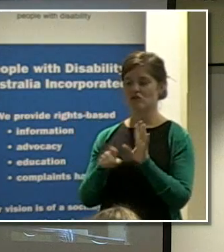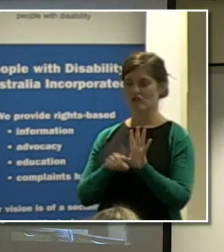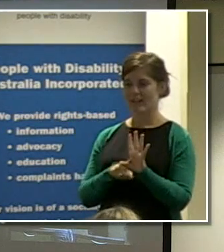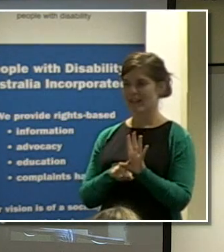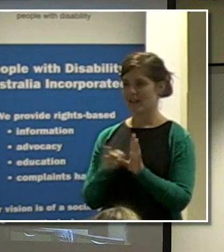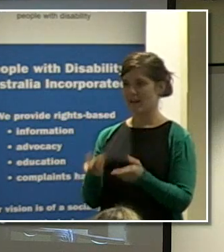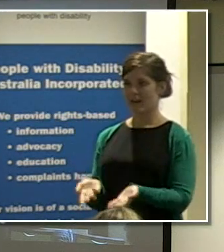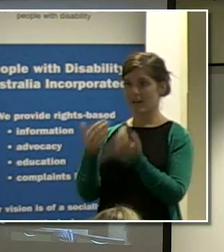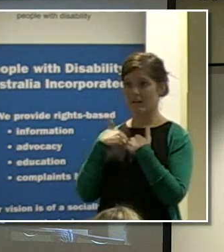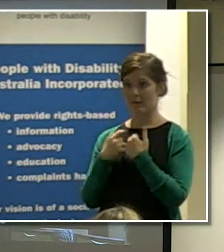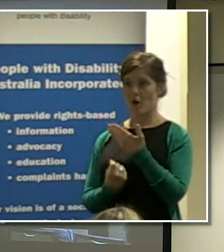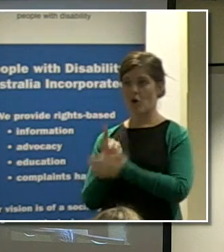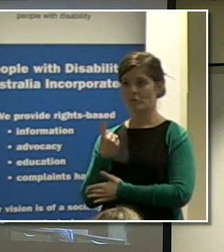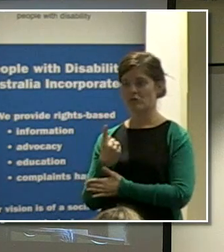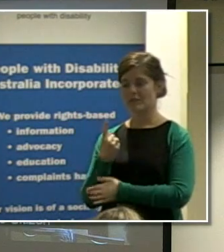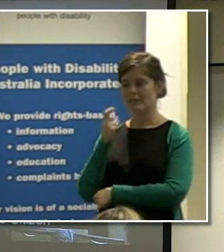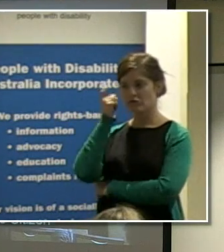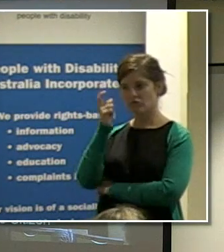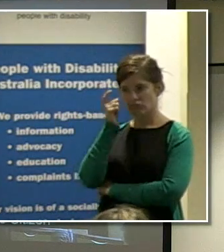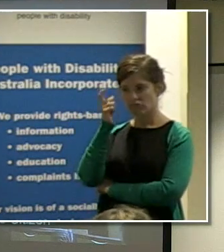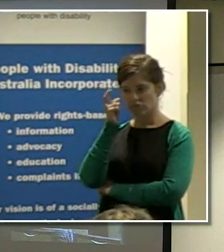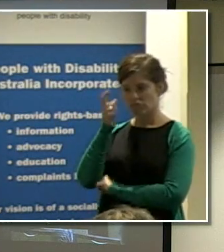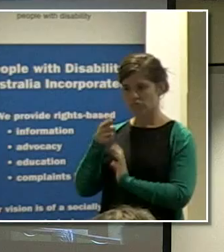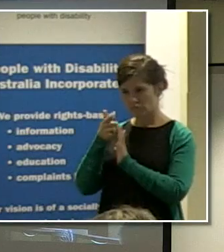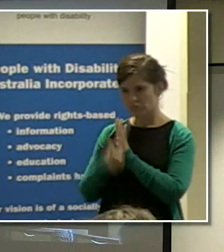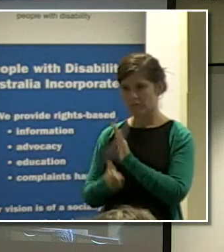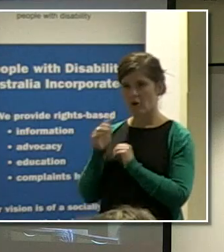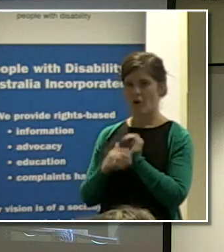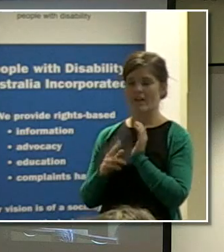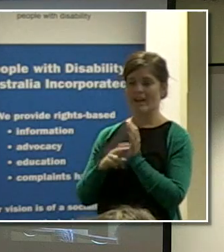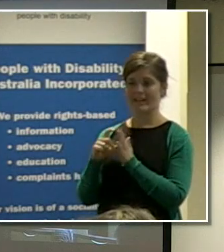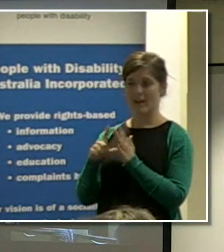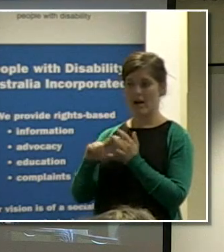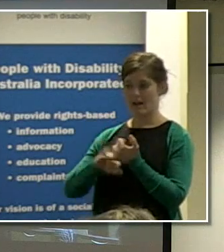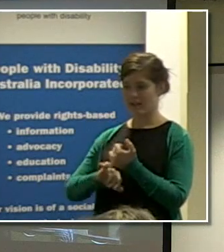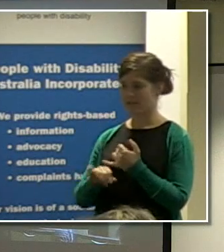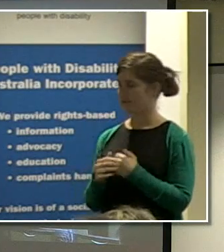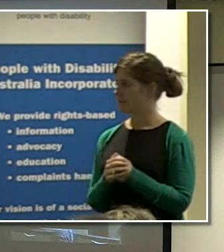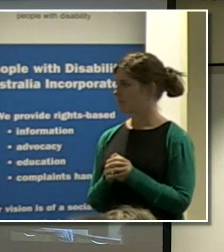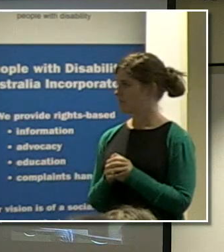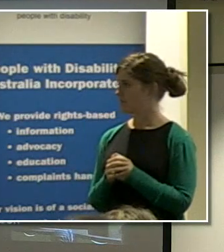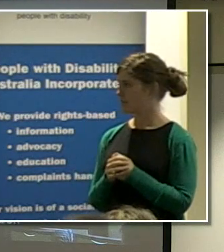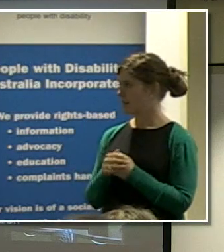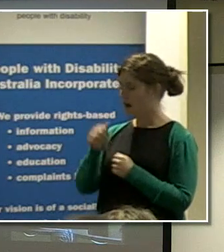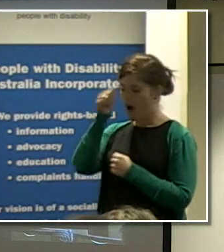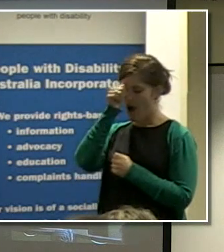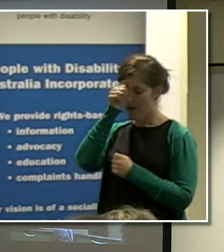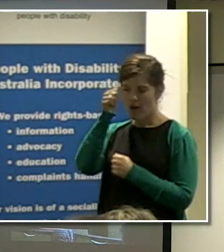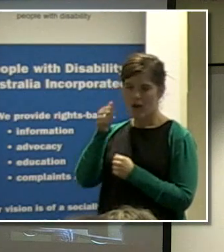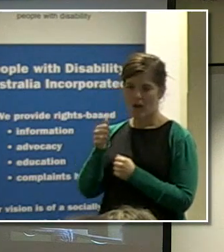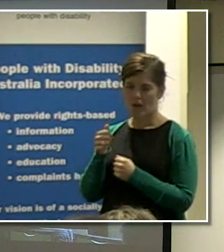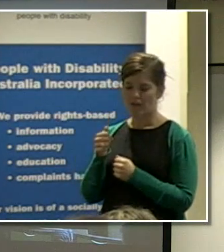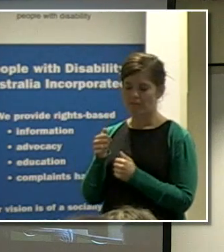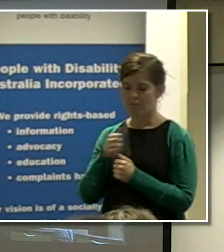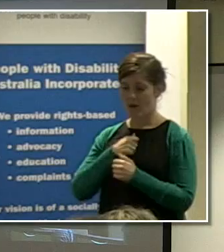the opportunity to really have a good look at the NDIS. I know this is probably something like a myriad of